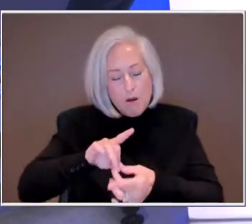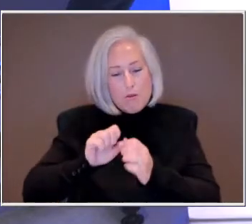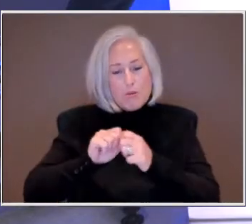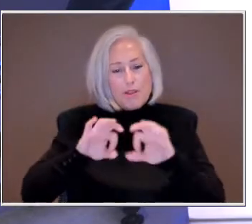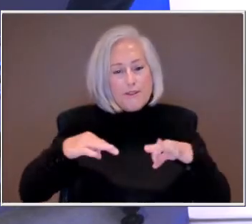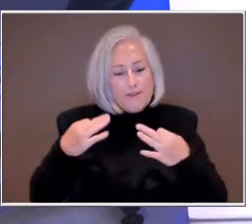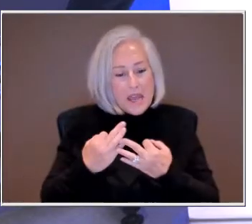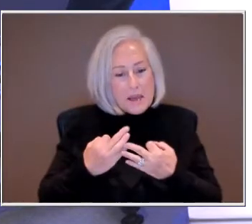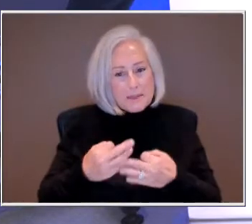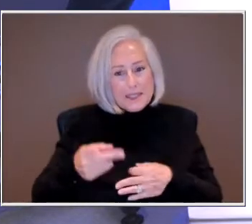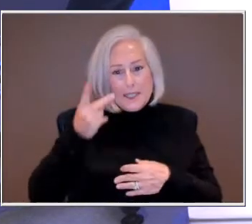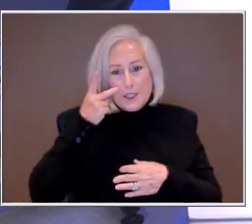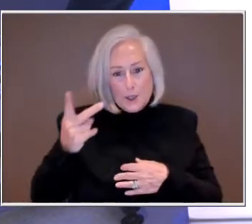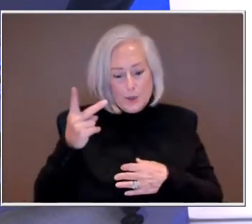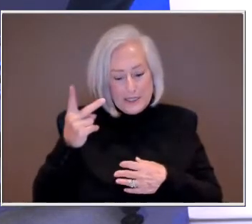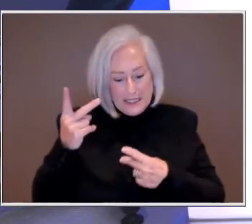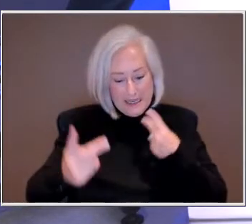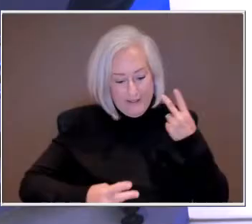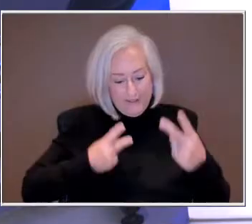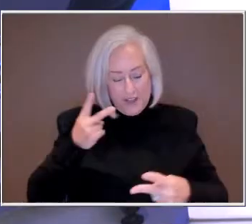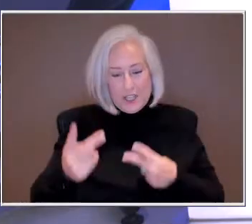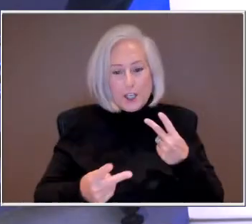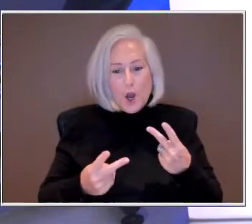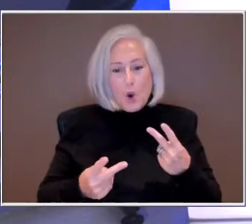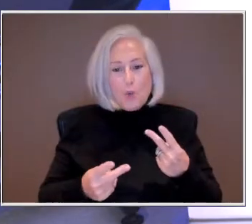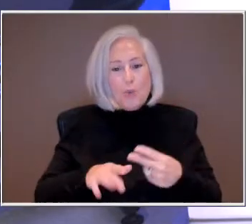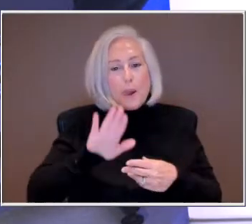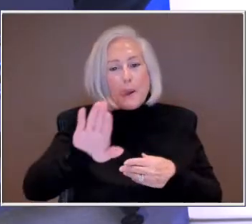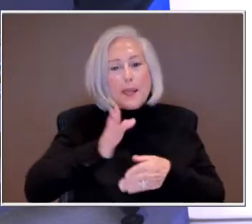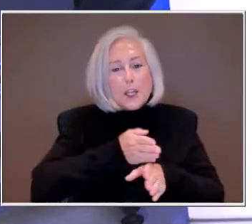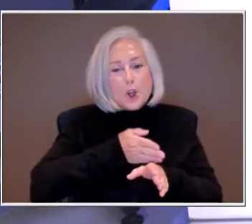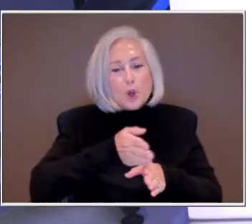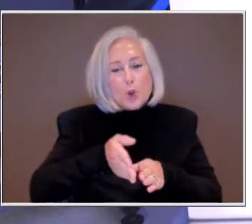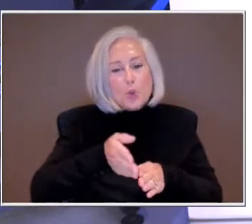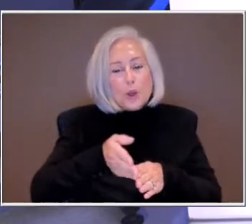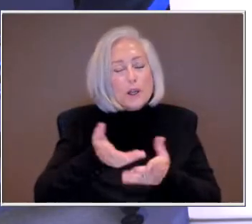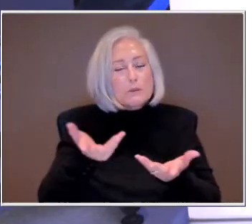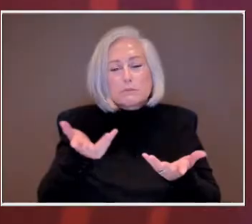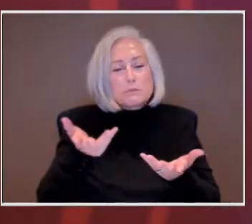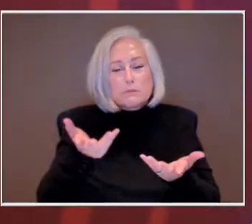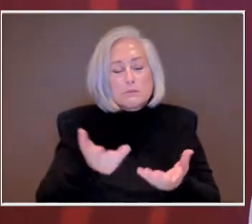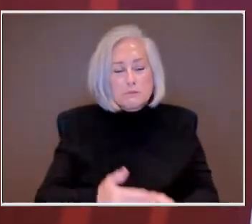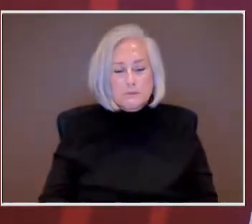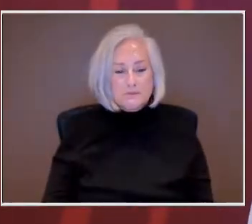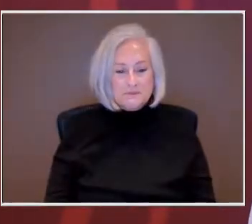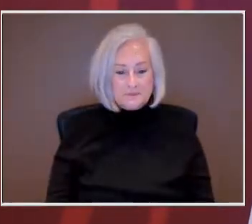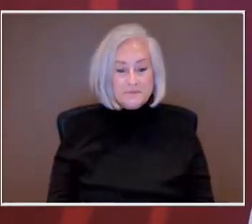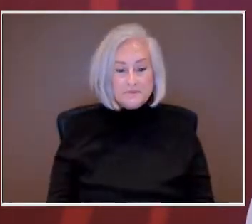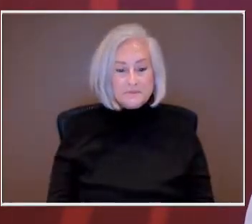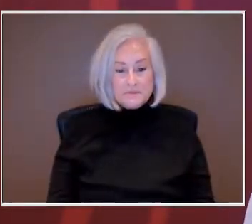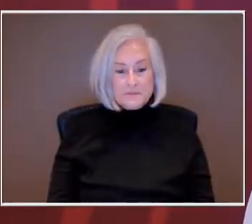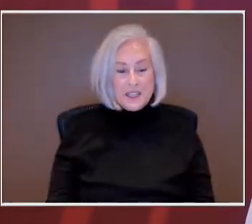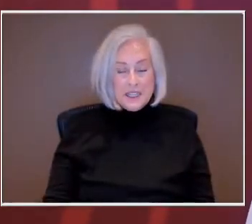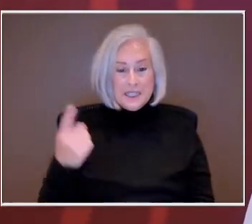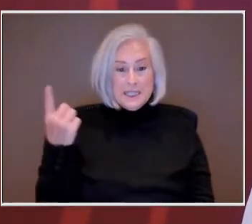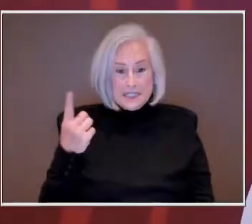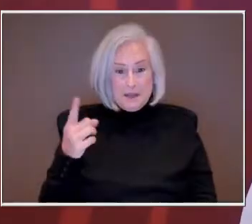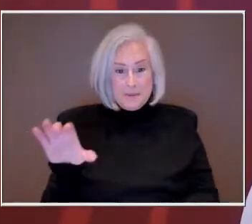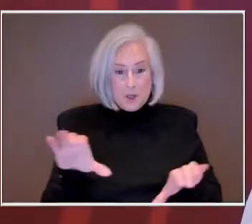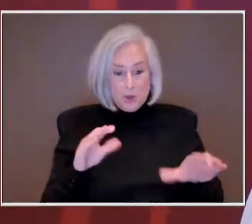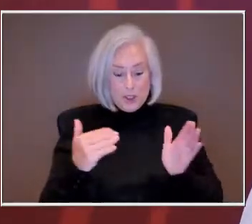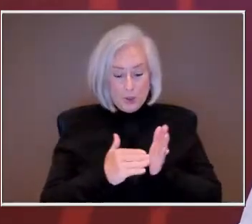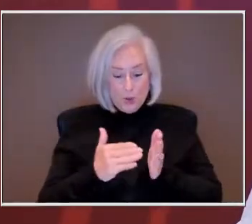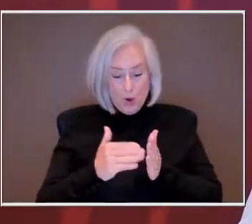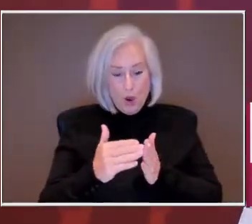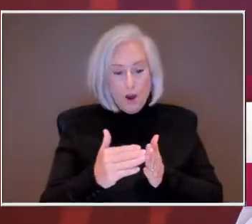this video in a career like yours. I mean, it's something we do often, but it's rare that you get